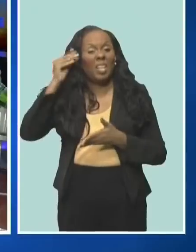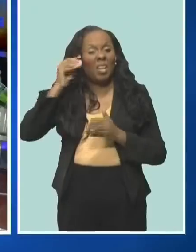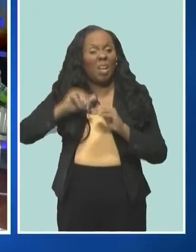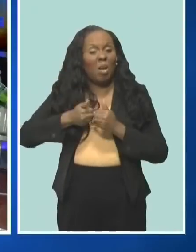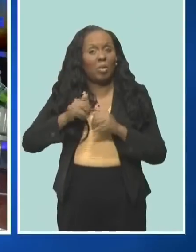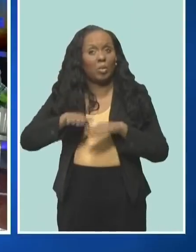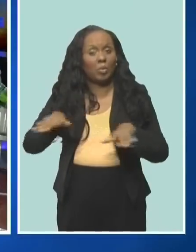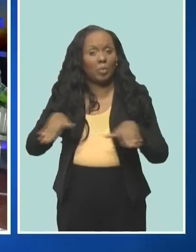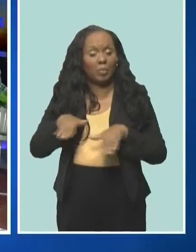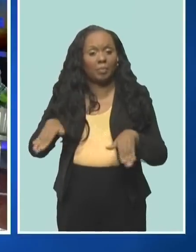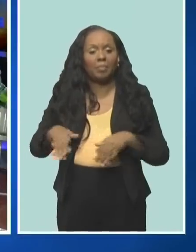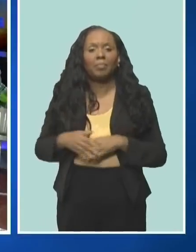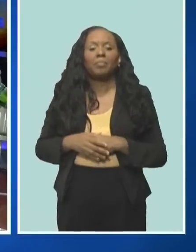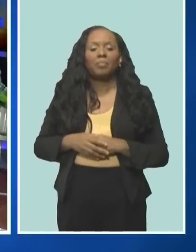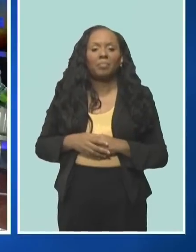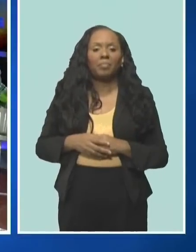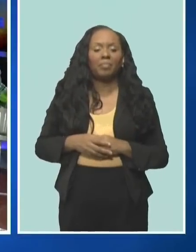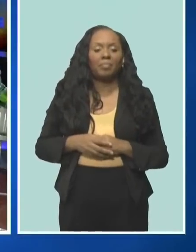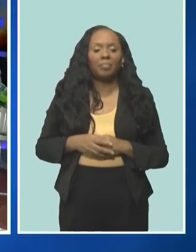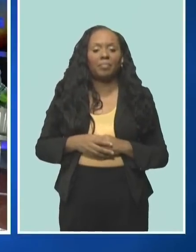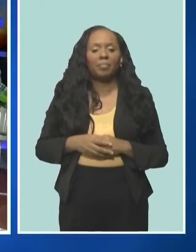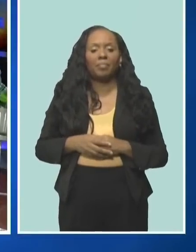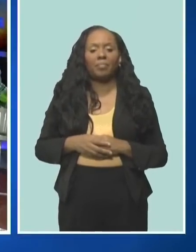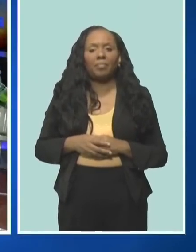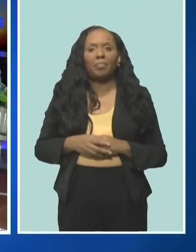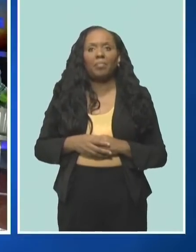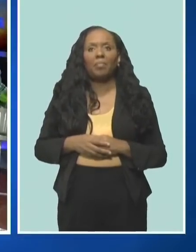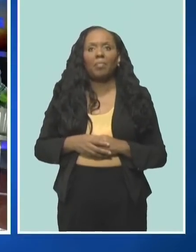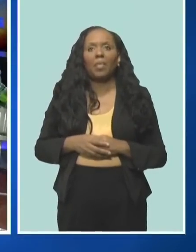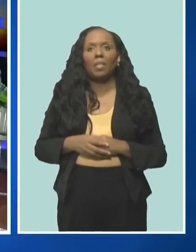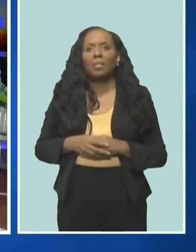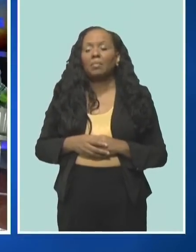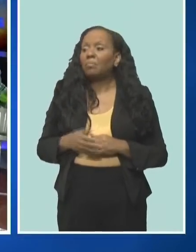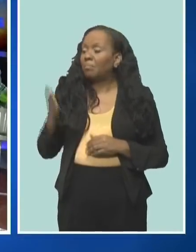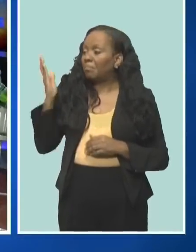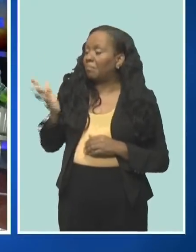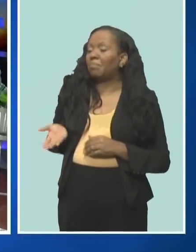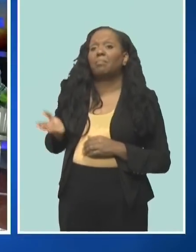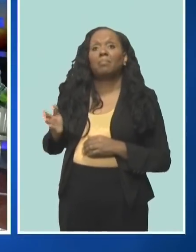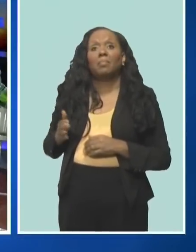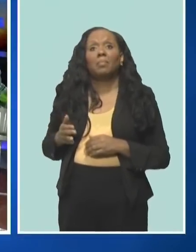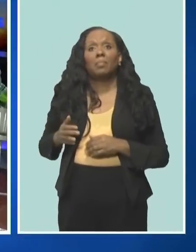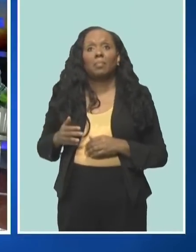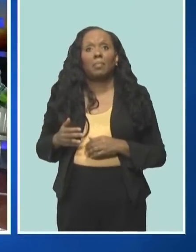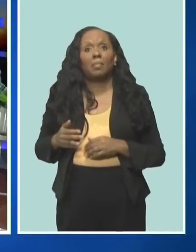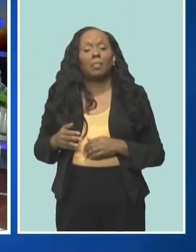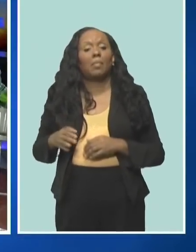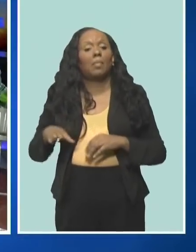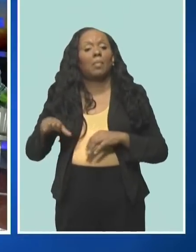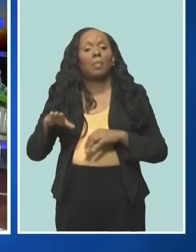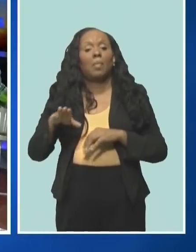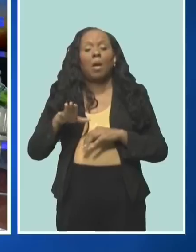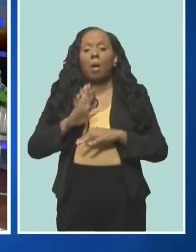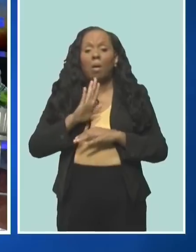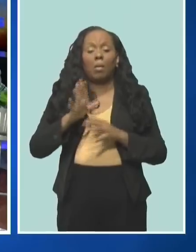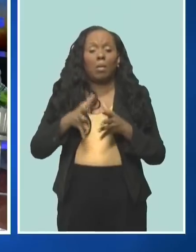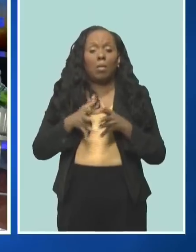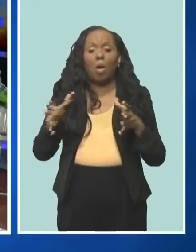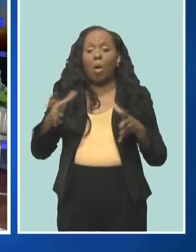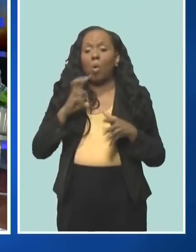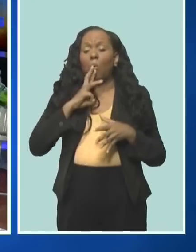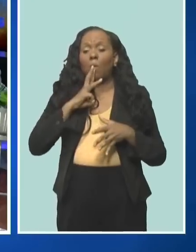Barbados is surrounded by water, and the sea is accessible to every person here, more so than the